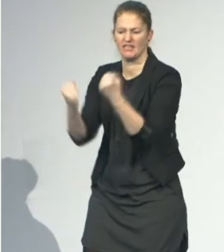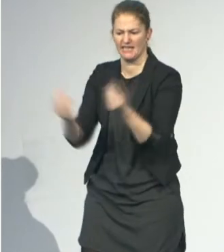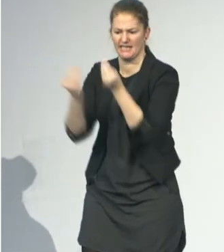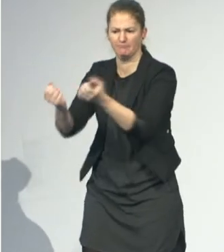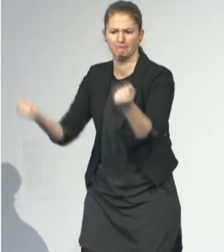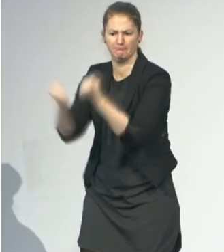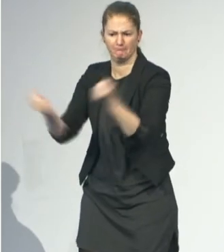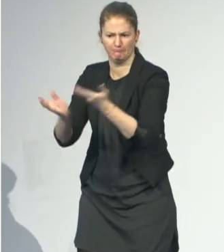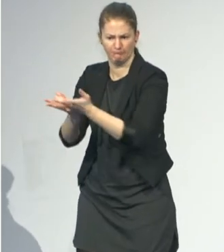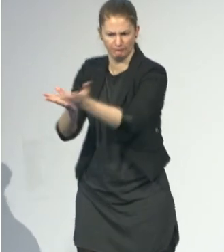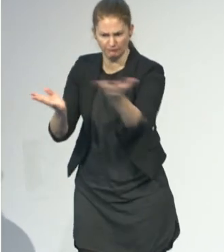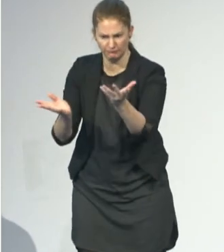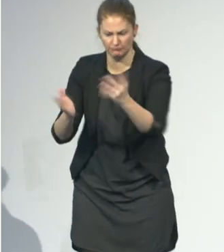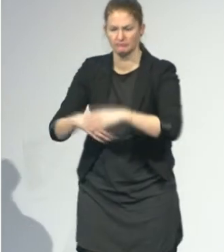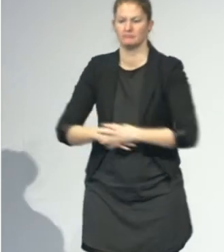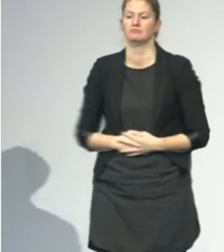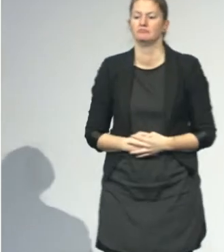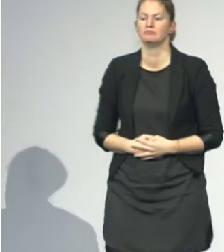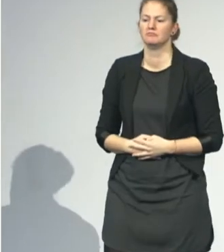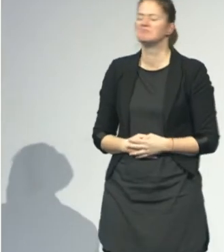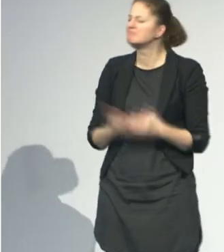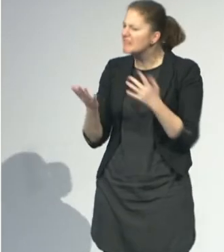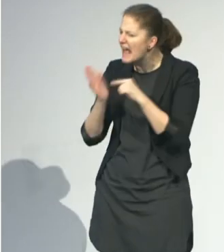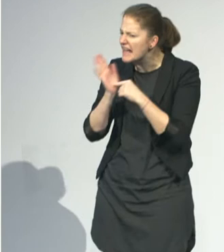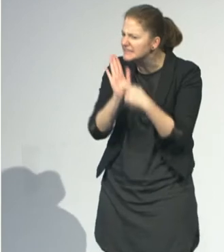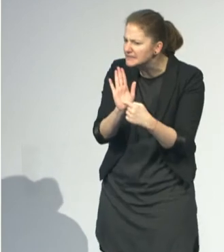laundries. We are the champions of the industrial